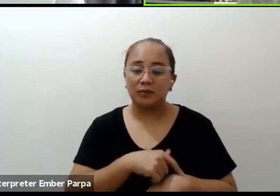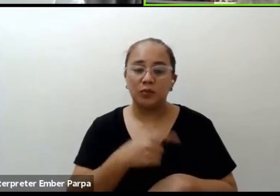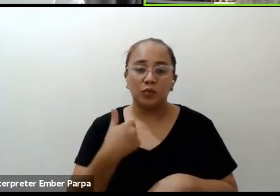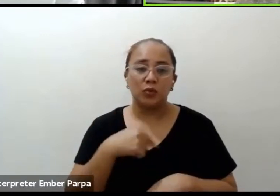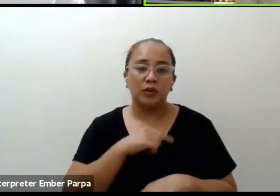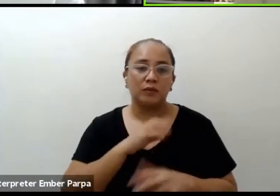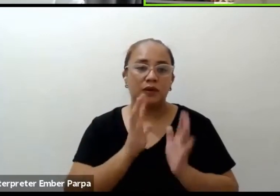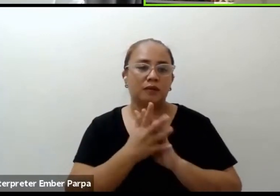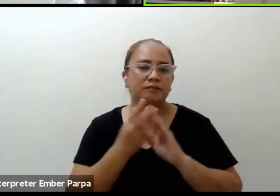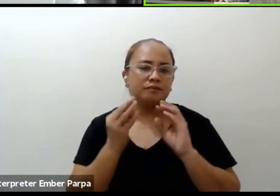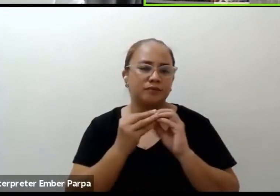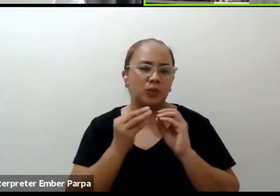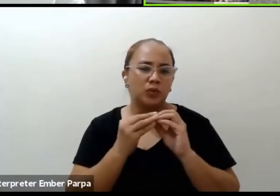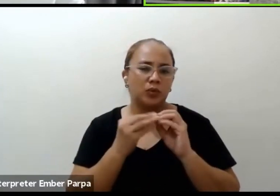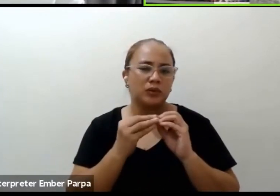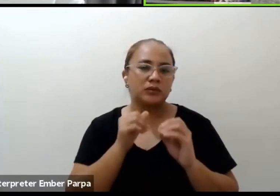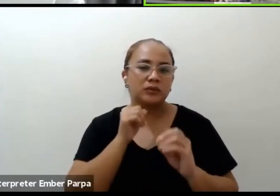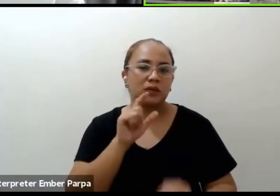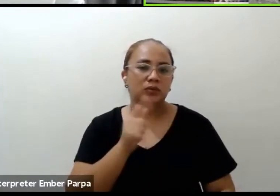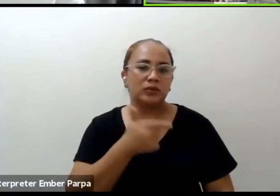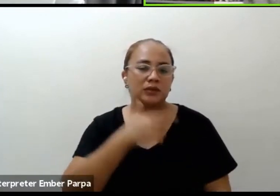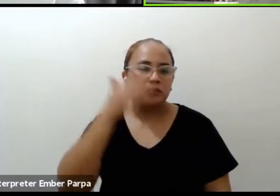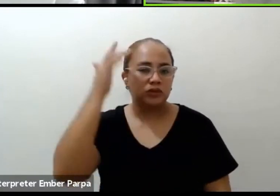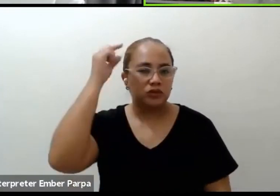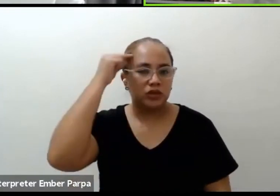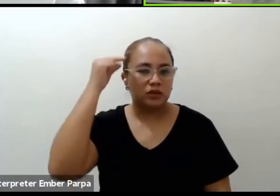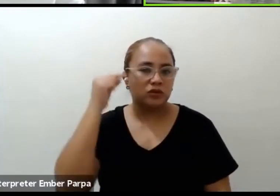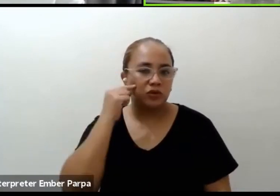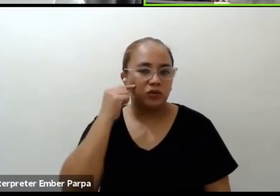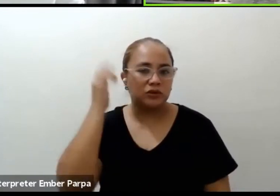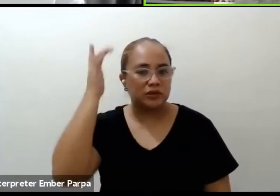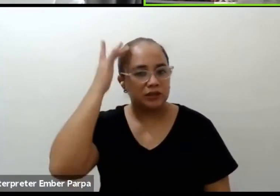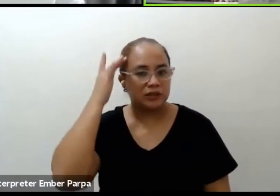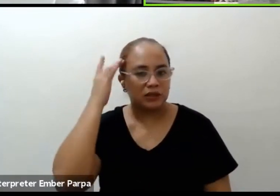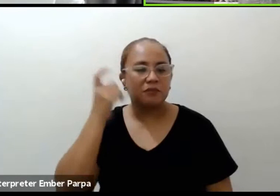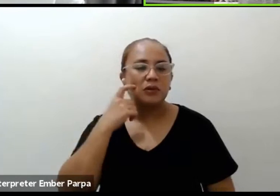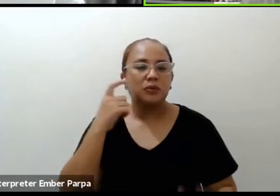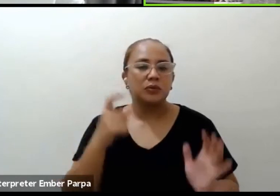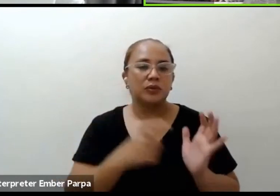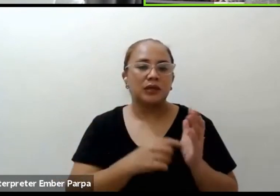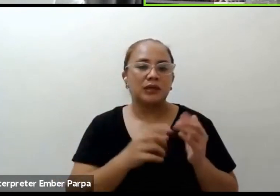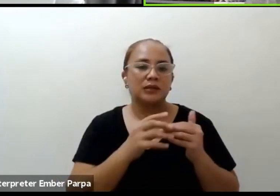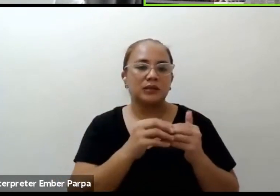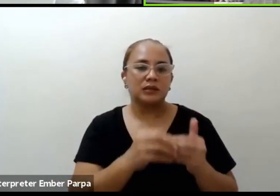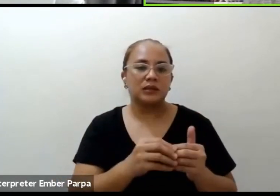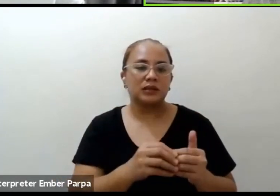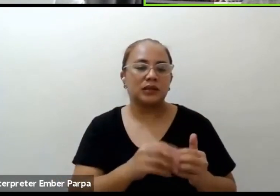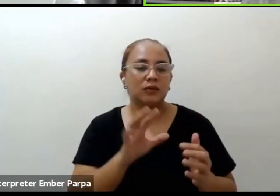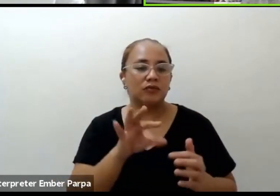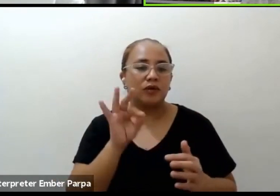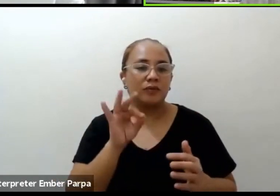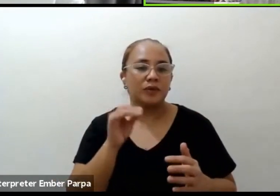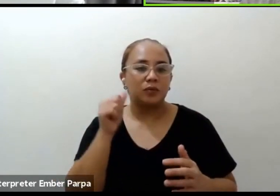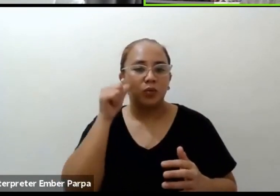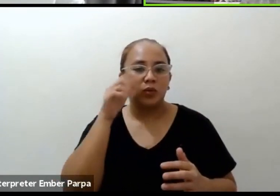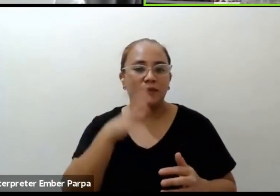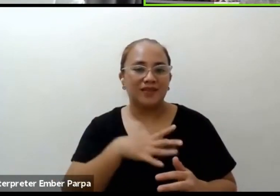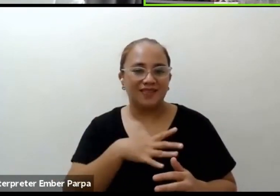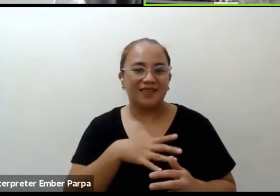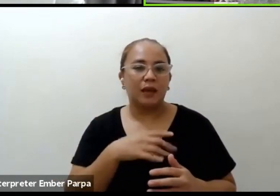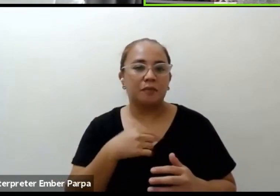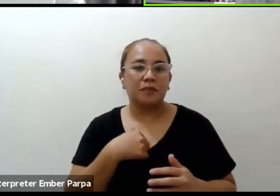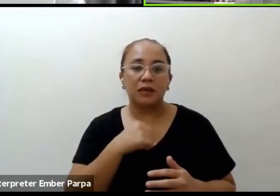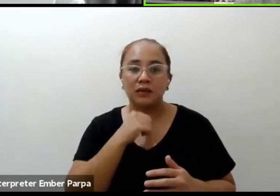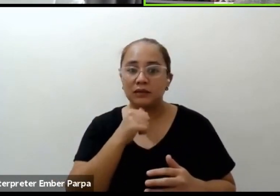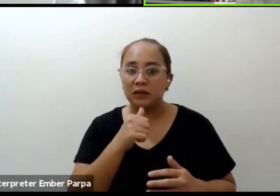become more, not just gender sensitive, but to recognize the leadership that is found among women. And I'm not